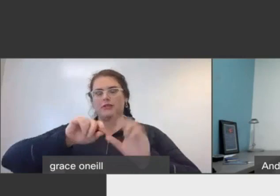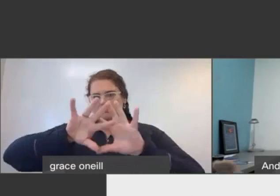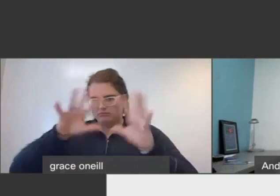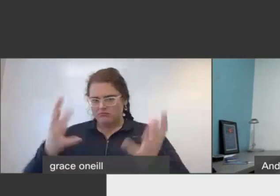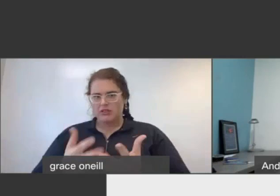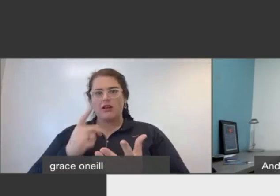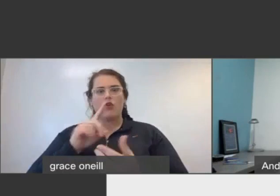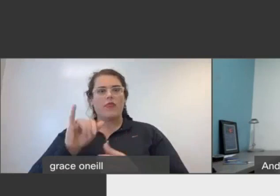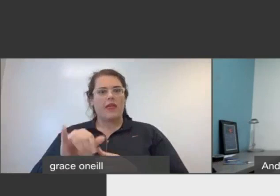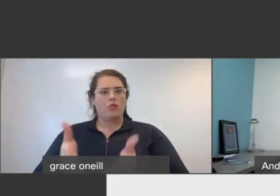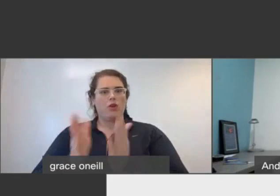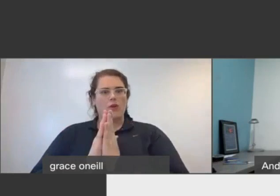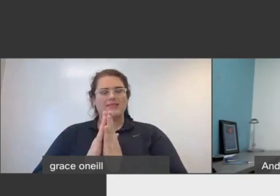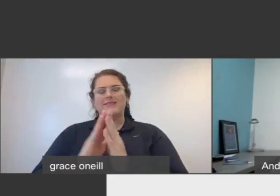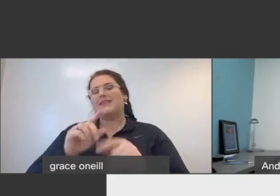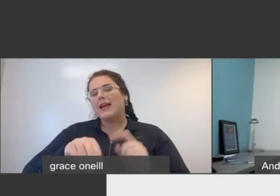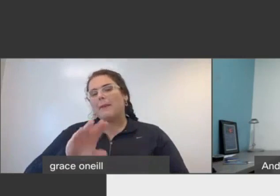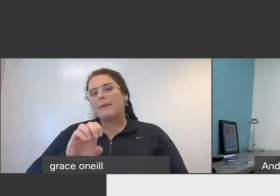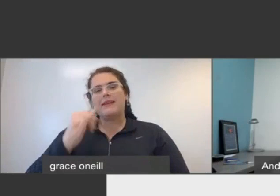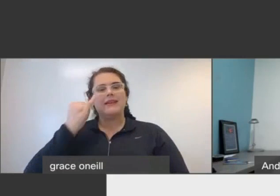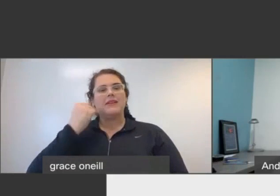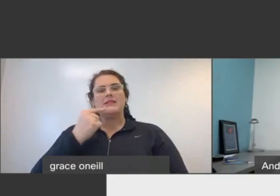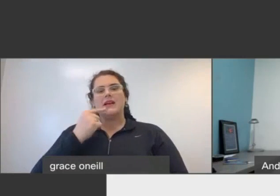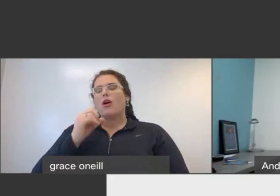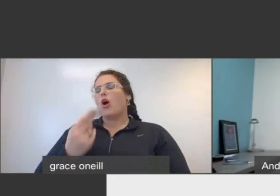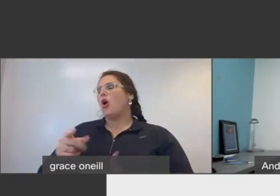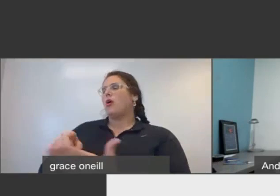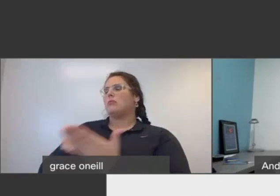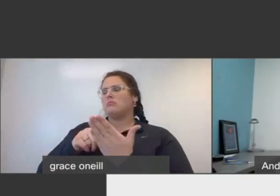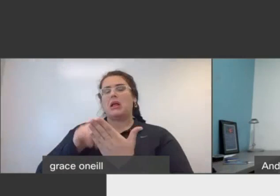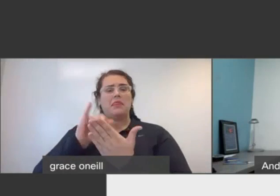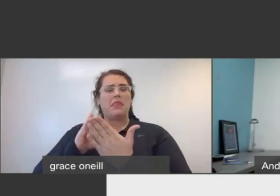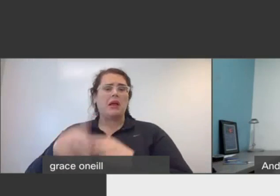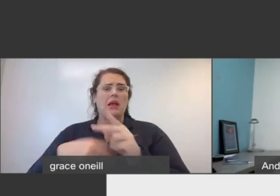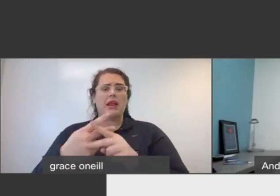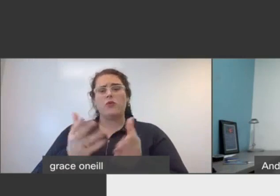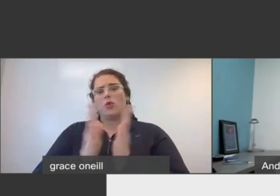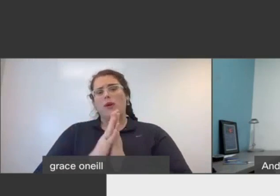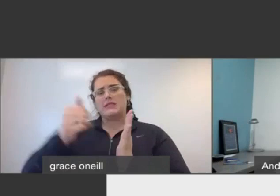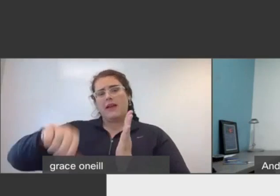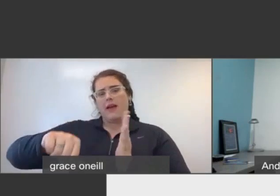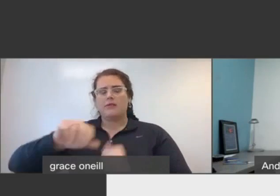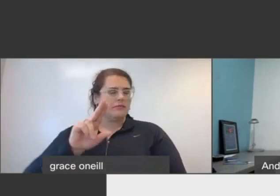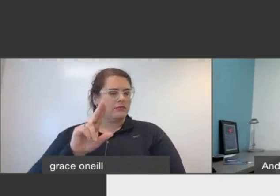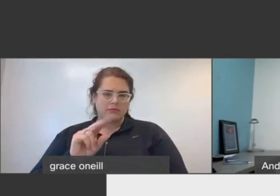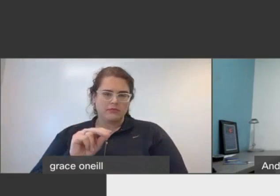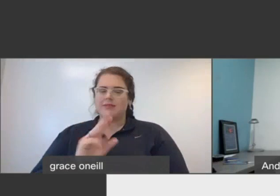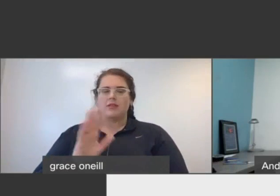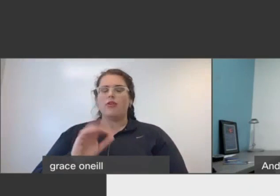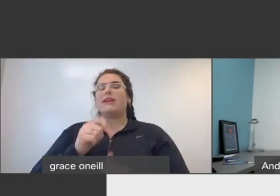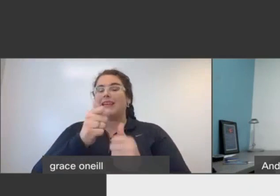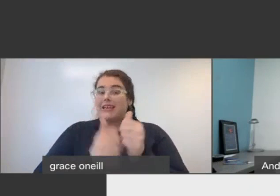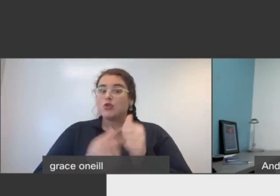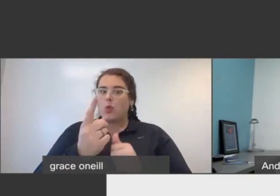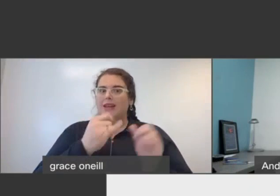cannot be once they've said, well, this kind of request is denied. Every single request has to be considered individually, which is